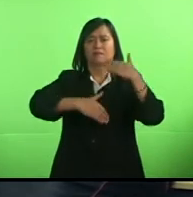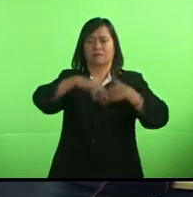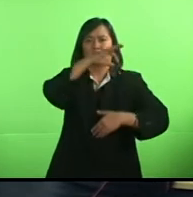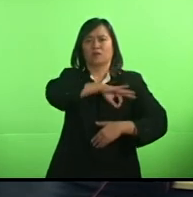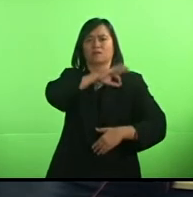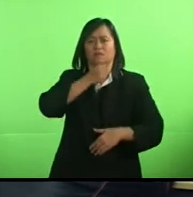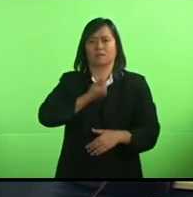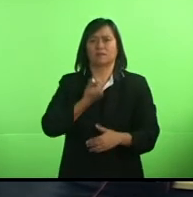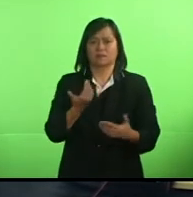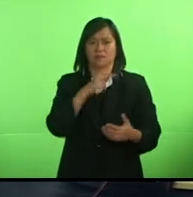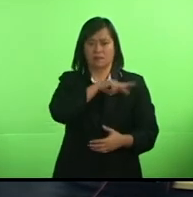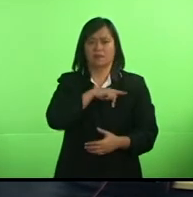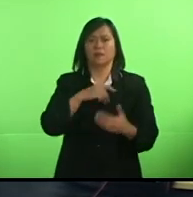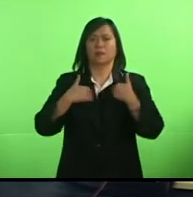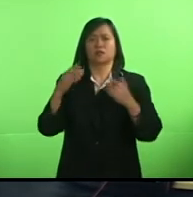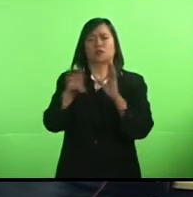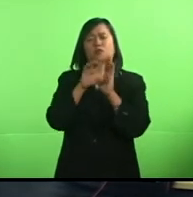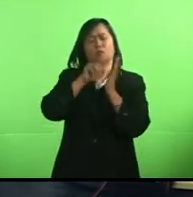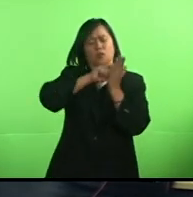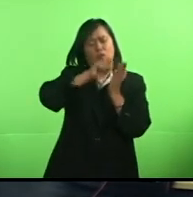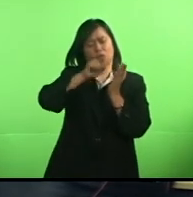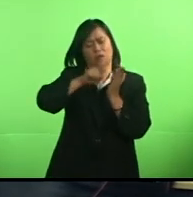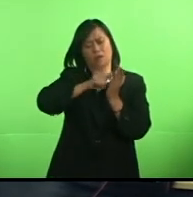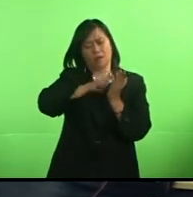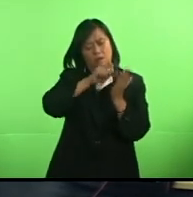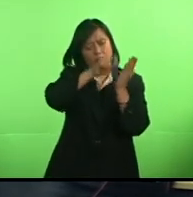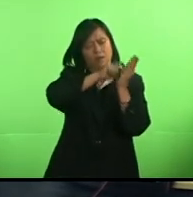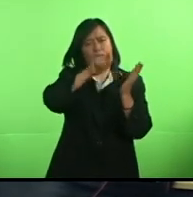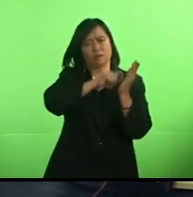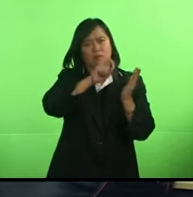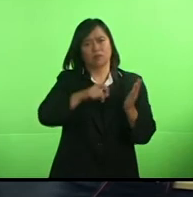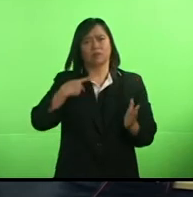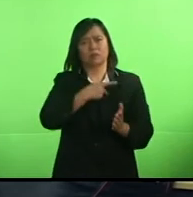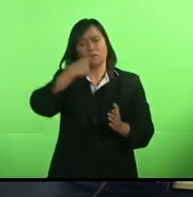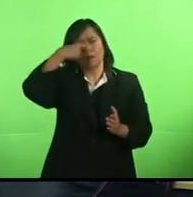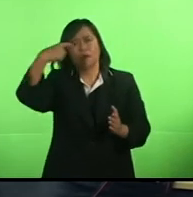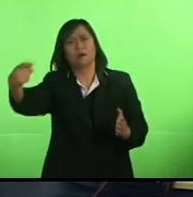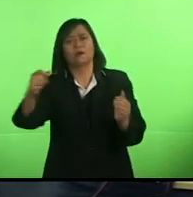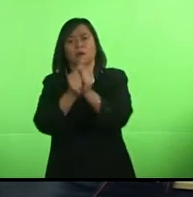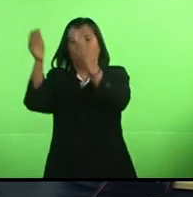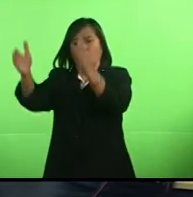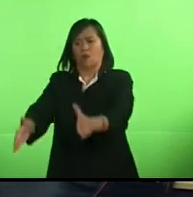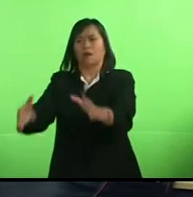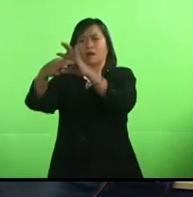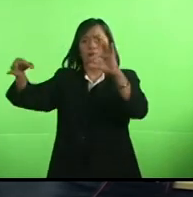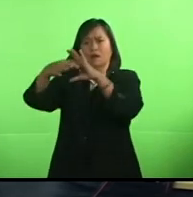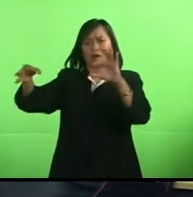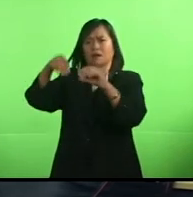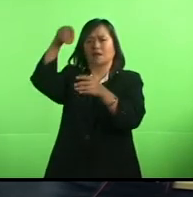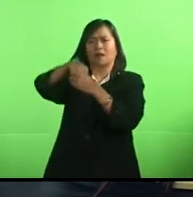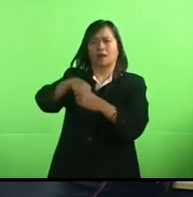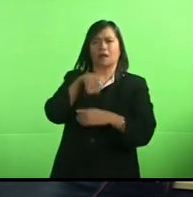for example, macam kita write something, and we are so attracted to what this person says about certain topic dalam blog